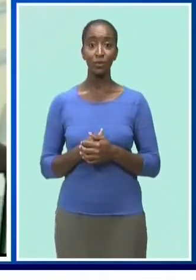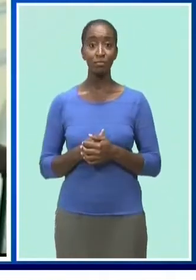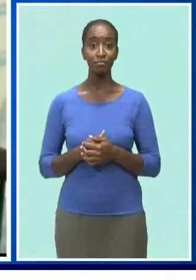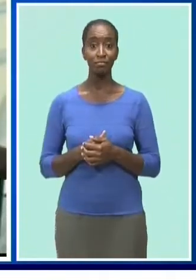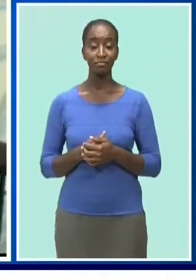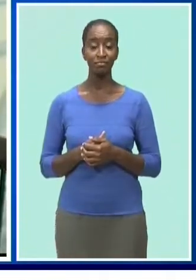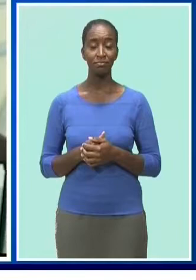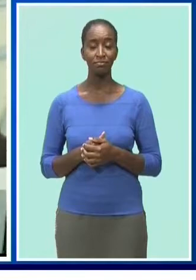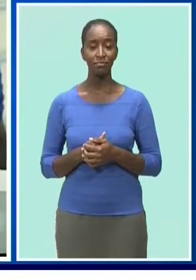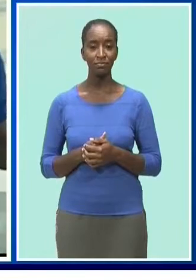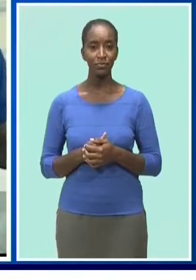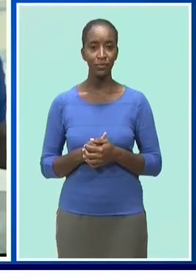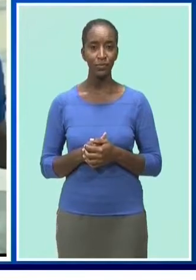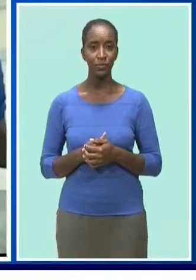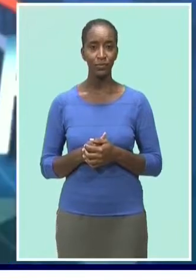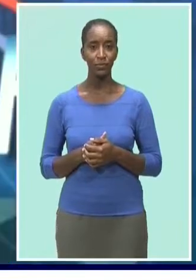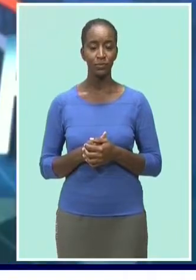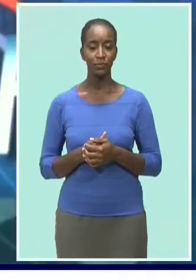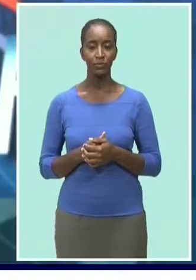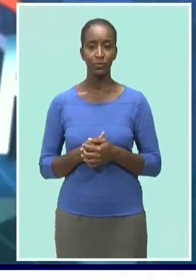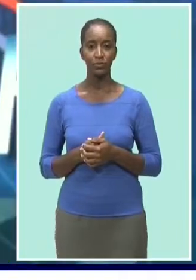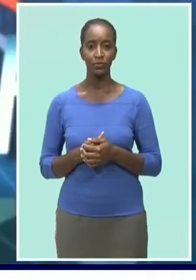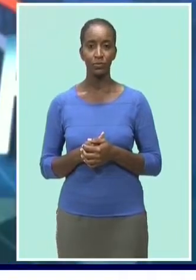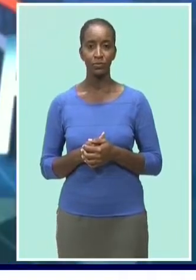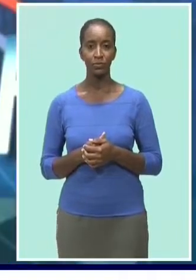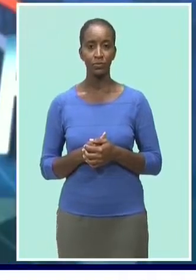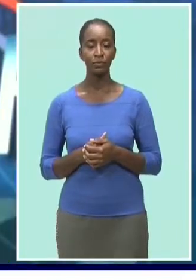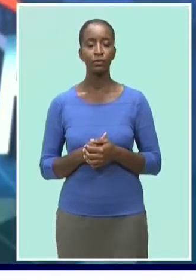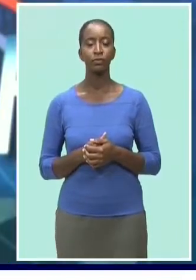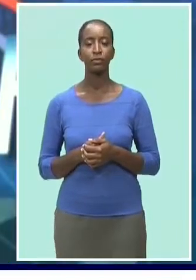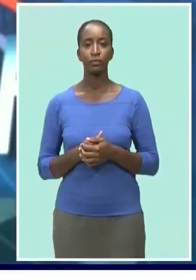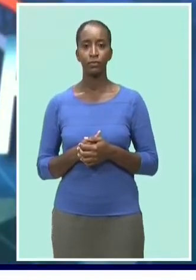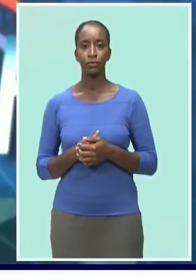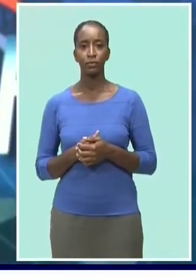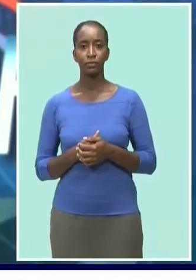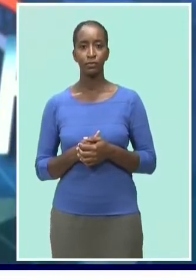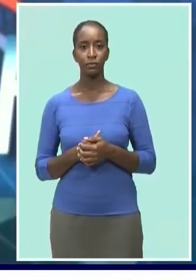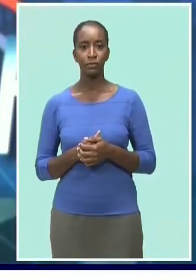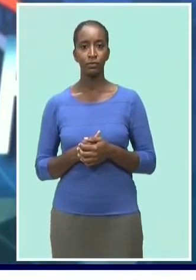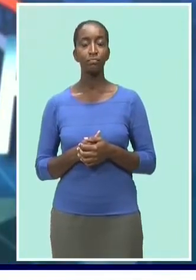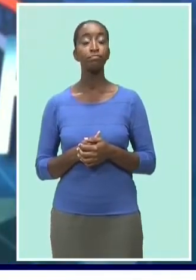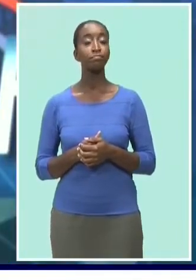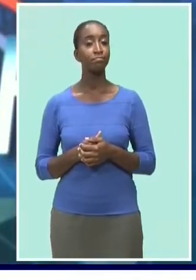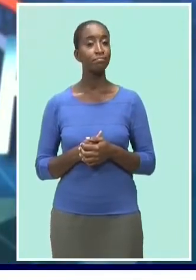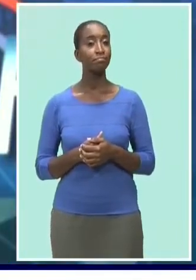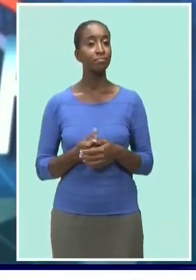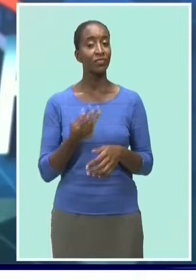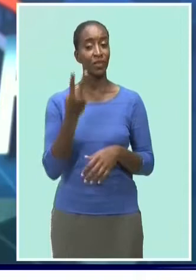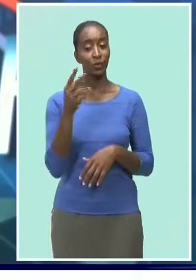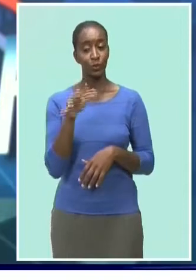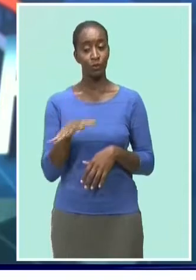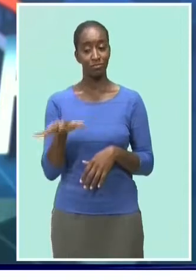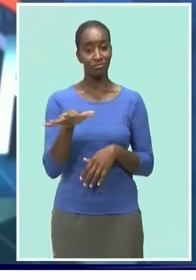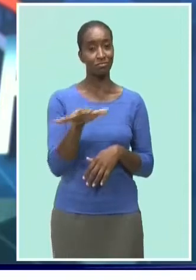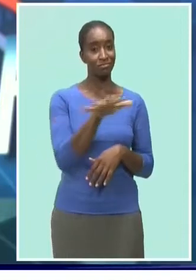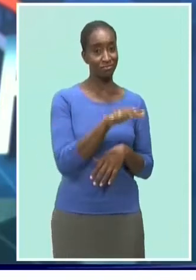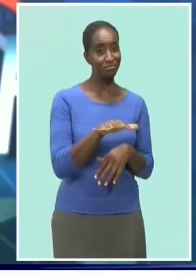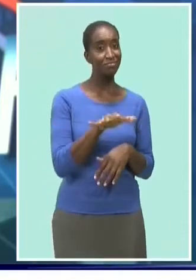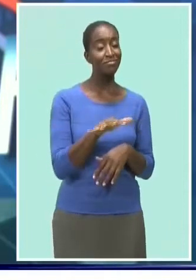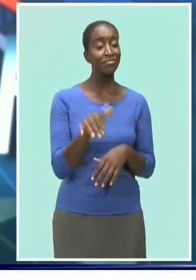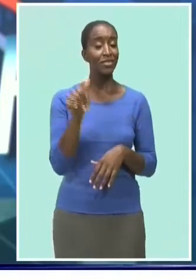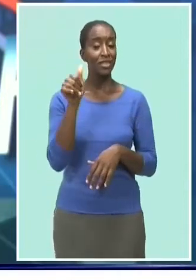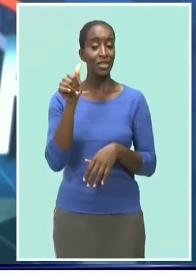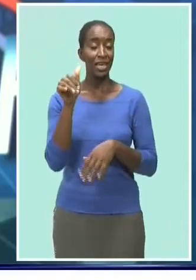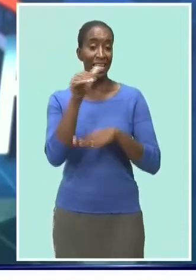for our filmmakers. In other news now, 2 more parishes have been added to the list of areas undergoing